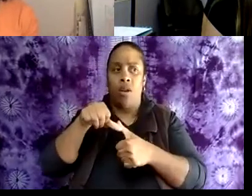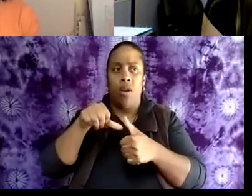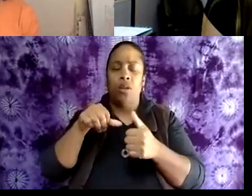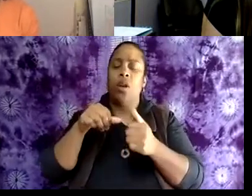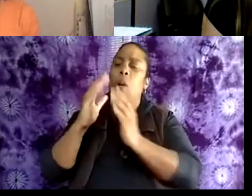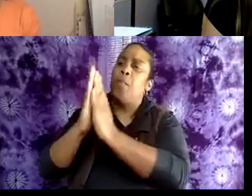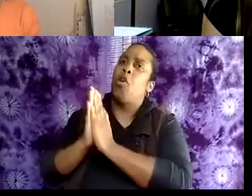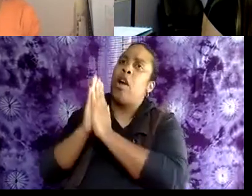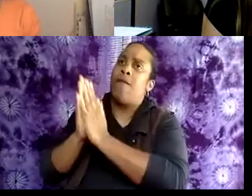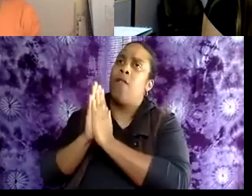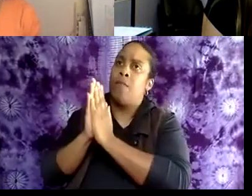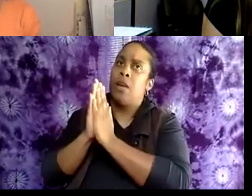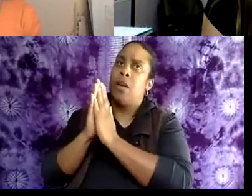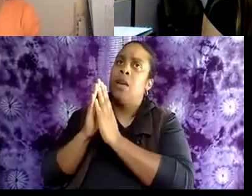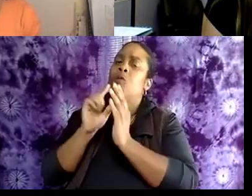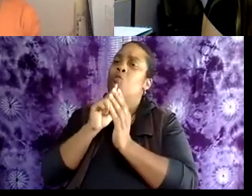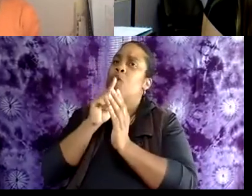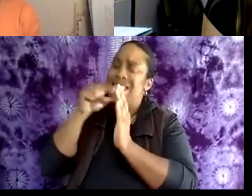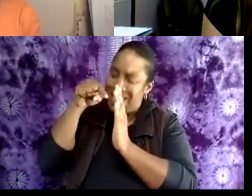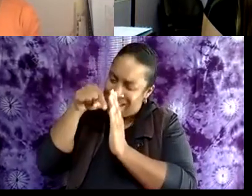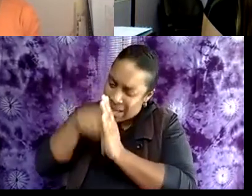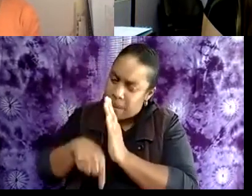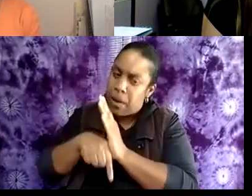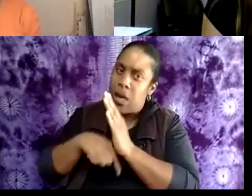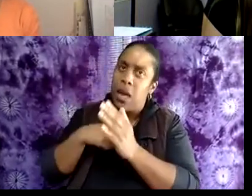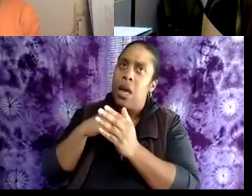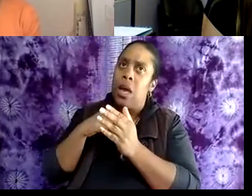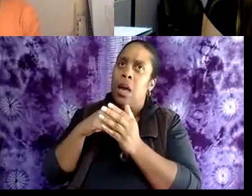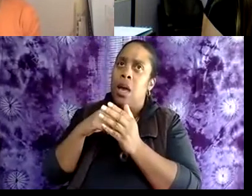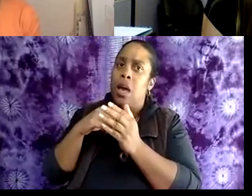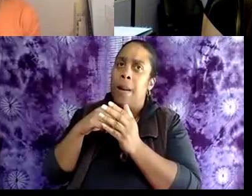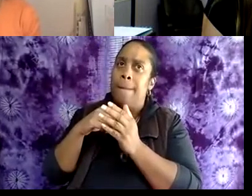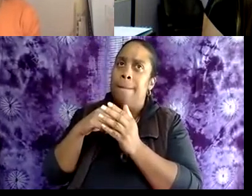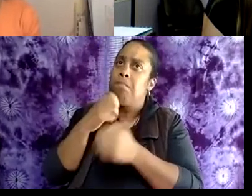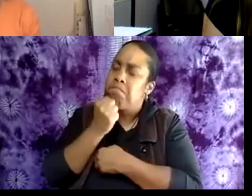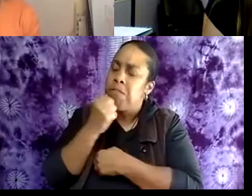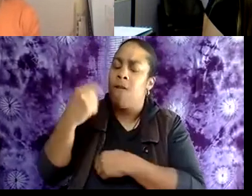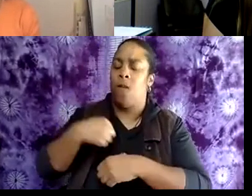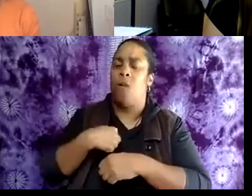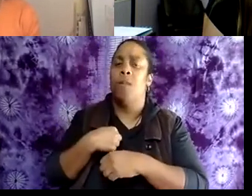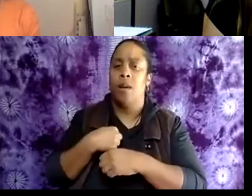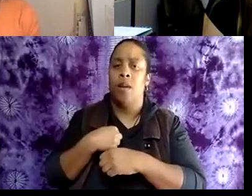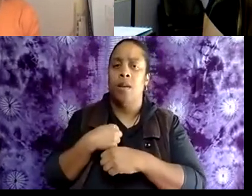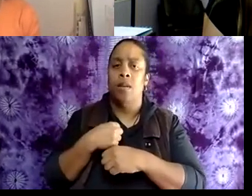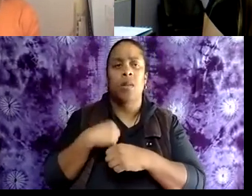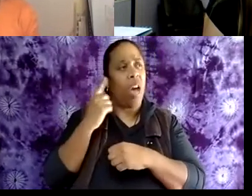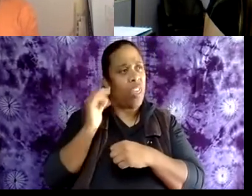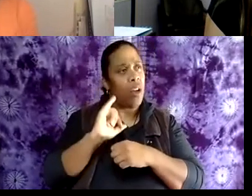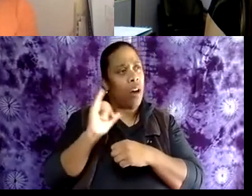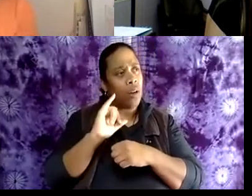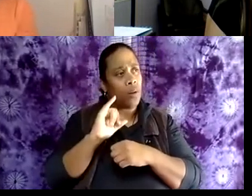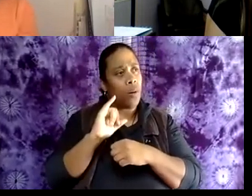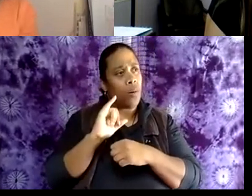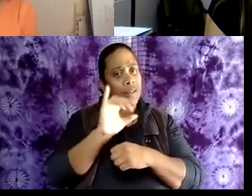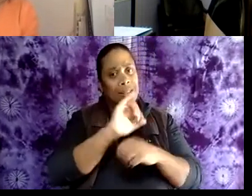is very deeply meaningful to me. And I think it can be deeply meaningful to any number of people. And I certainly don't think that